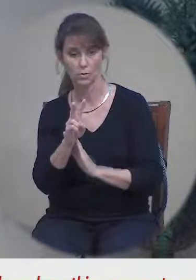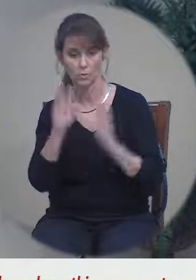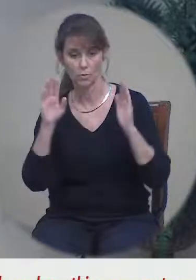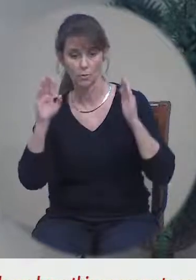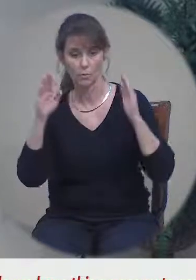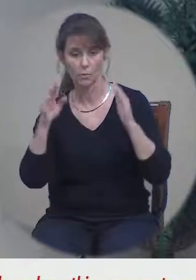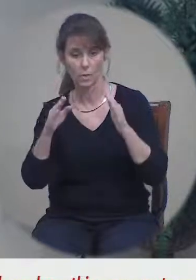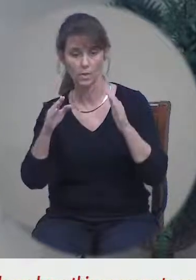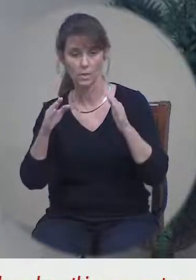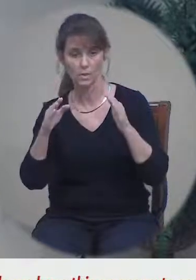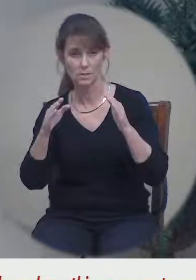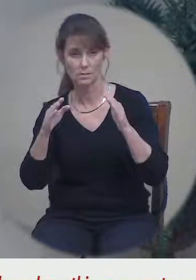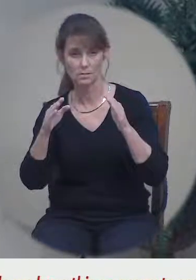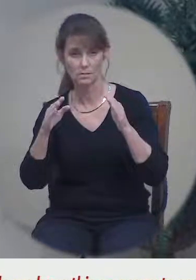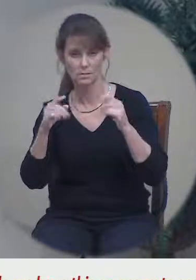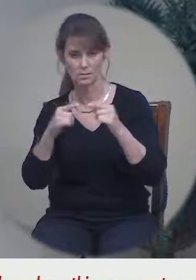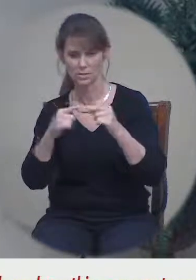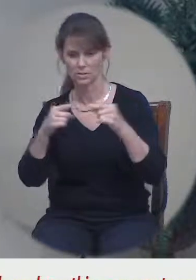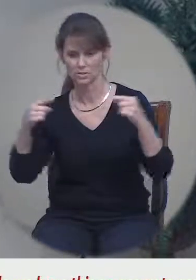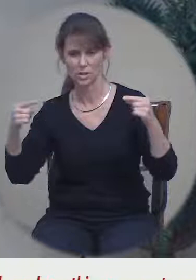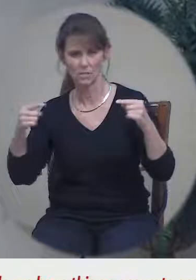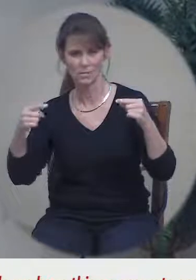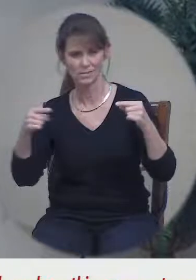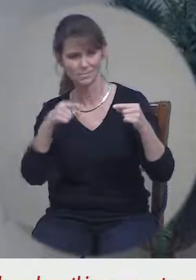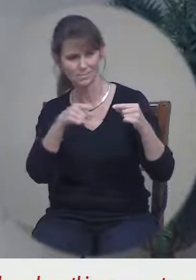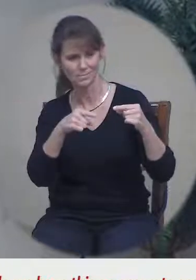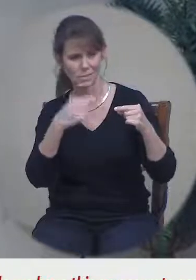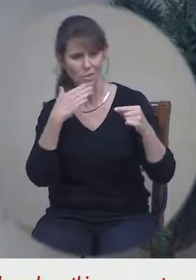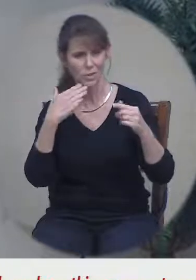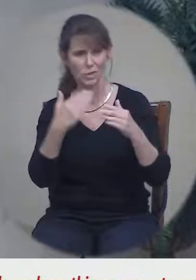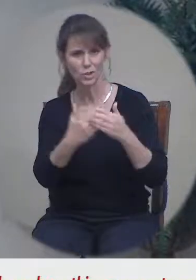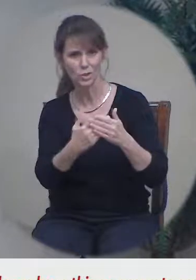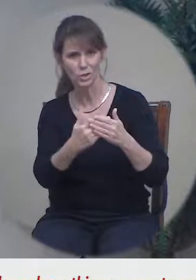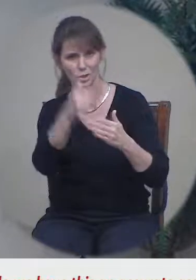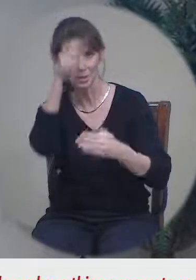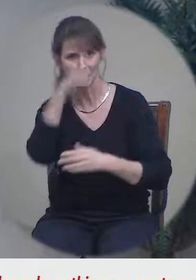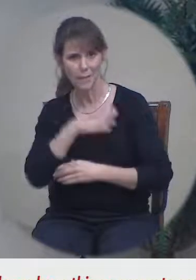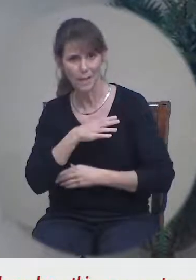this good, godly man,